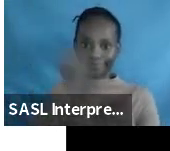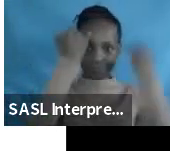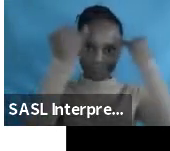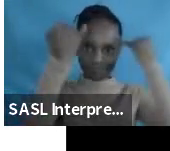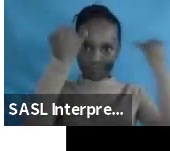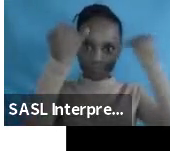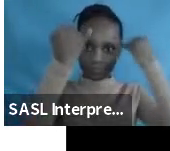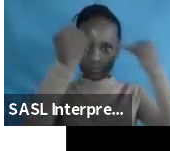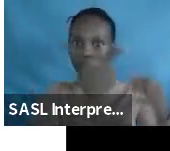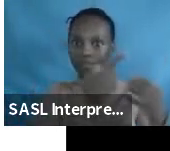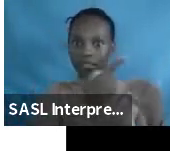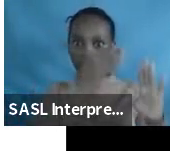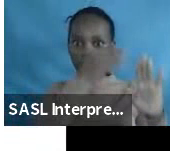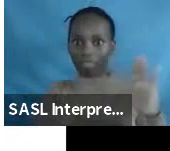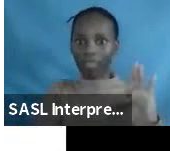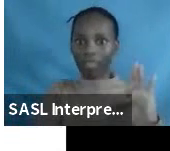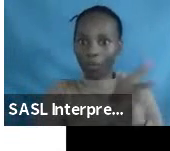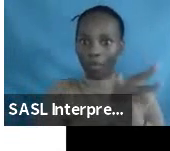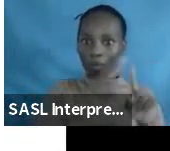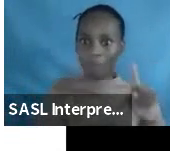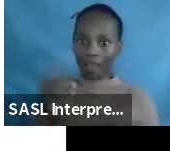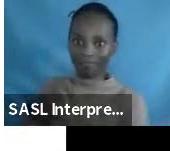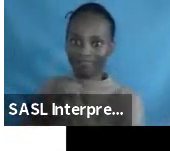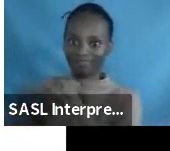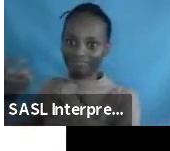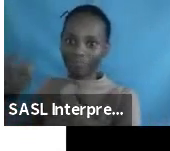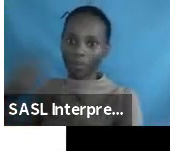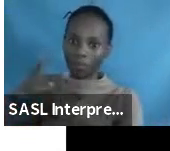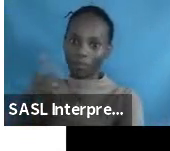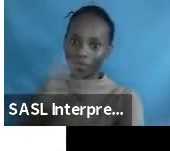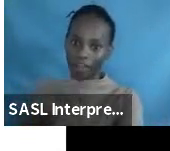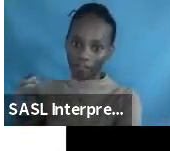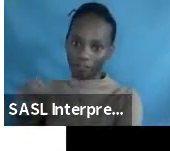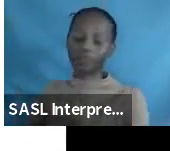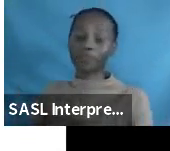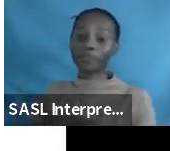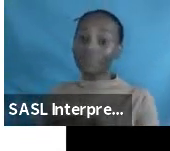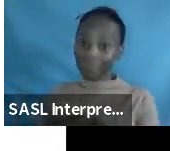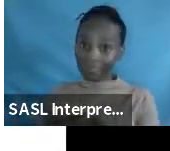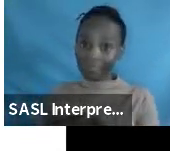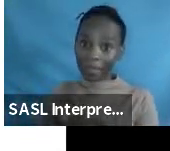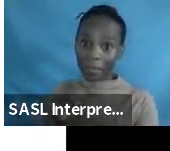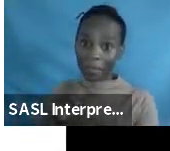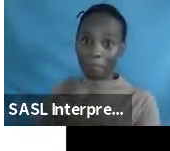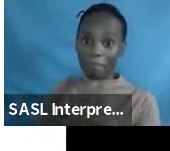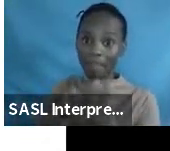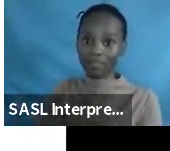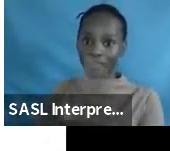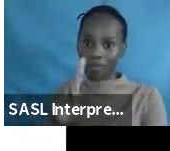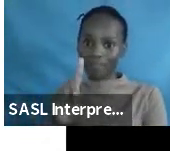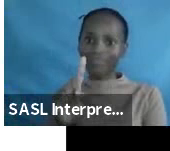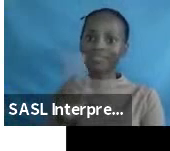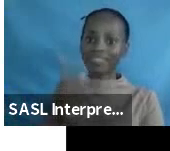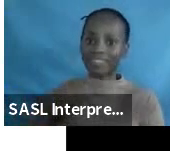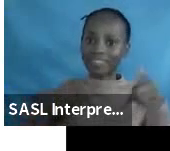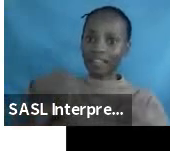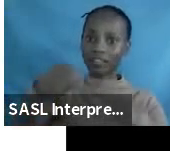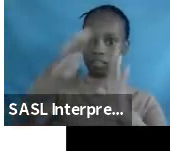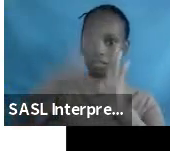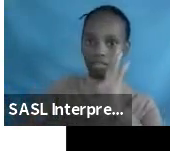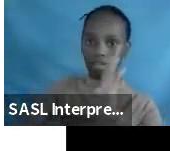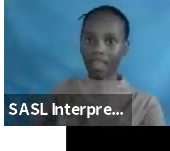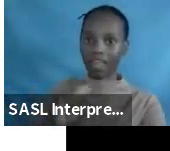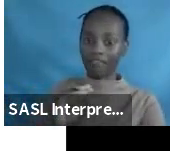These practices have a negative effect on the sales and profits of affected firms, while also